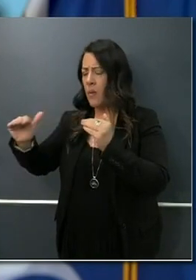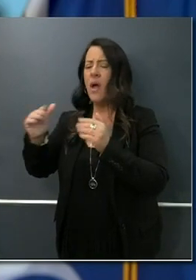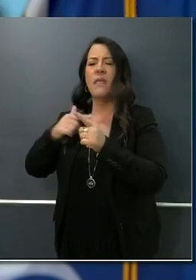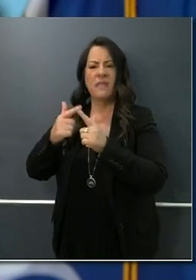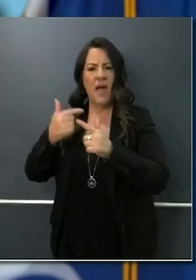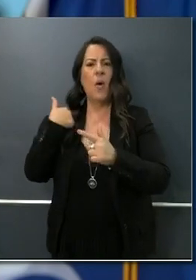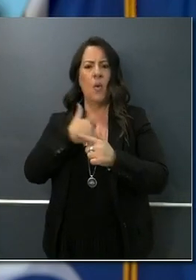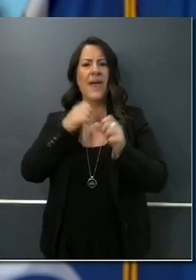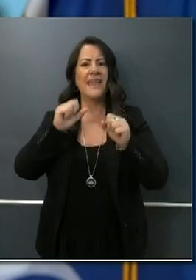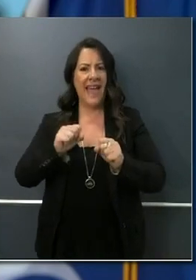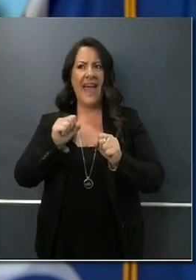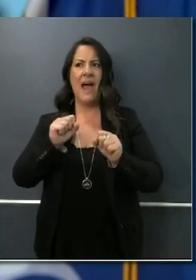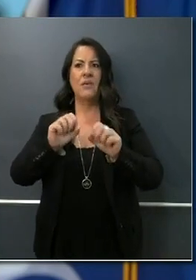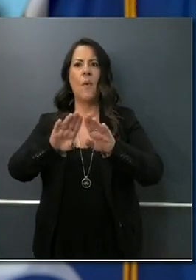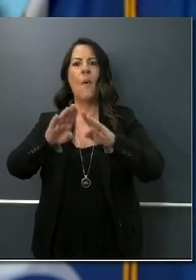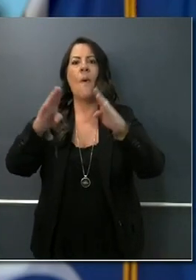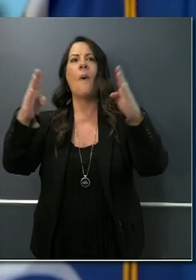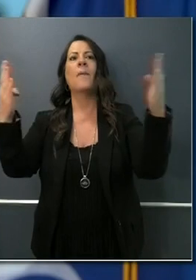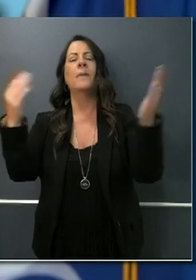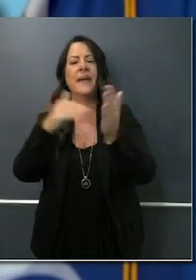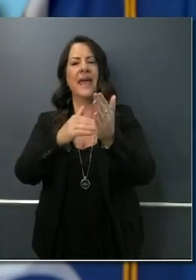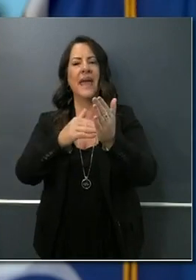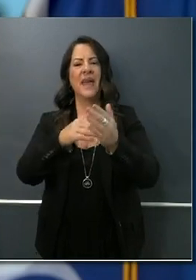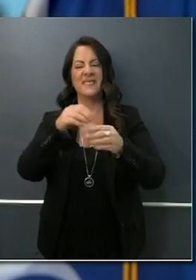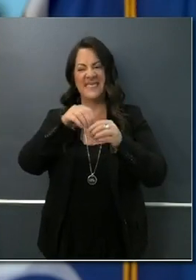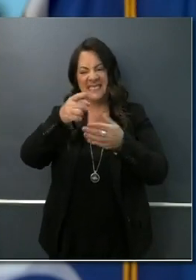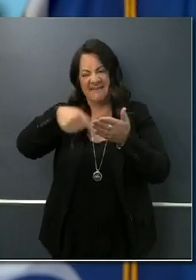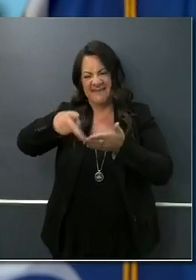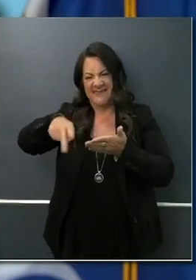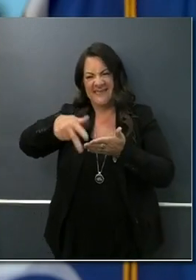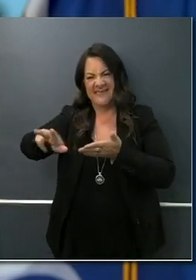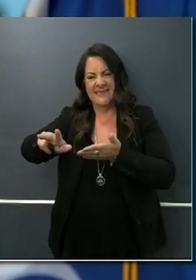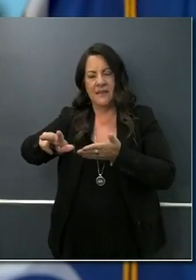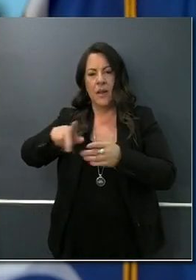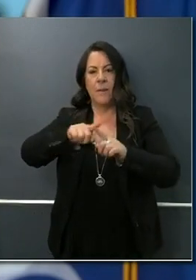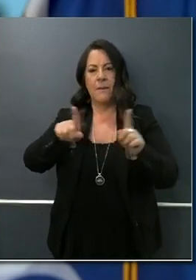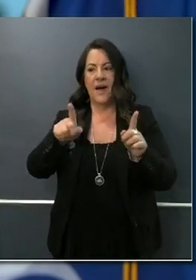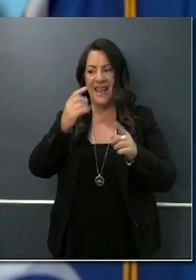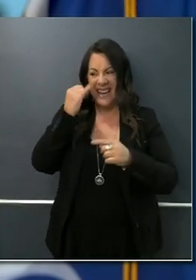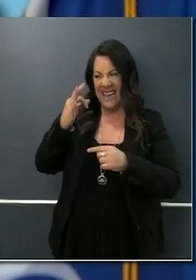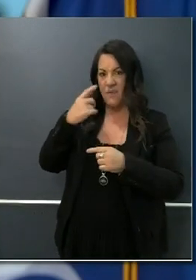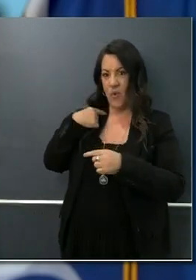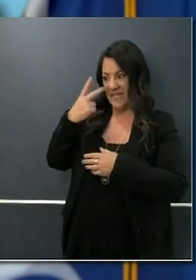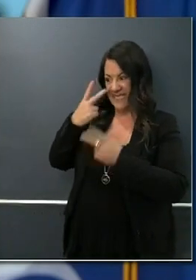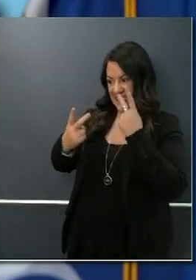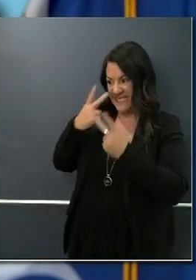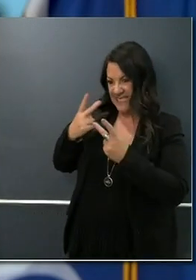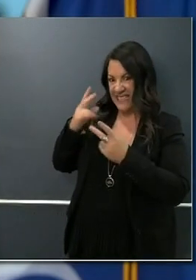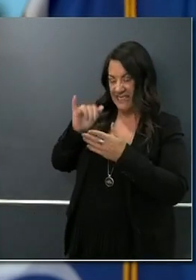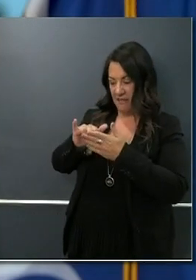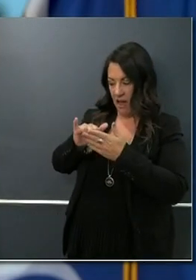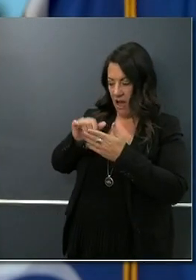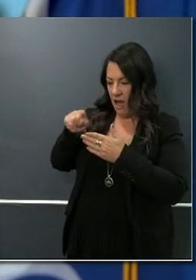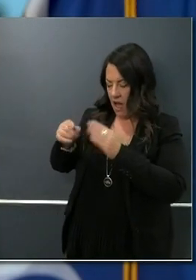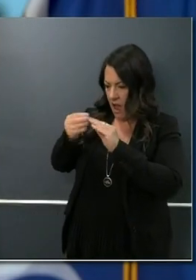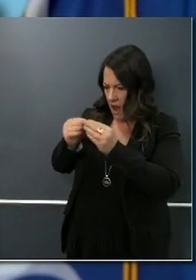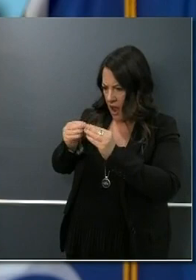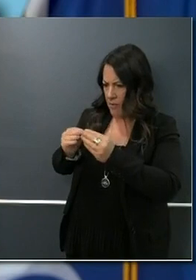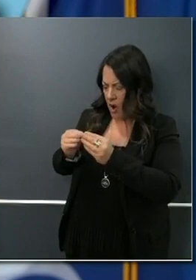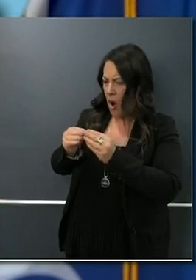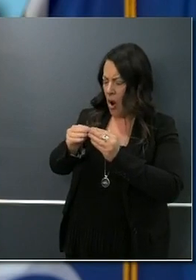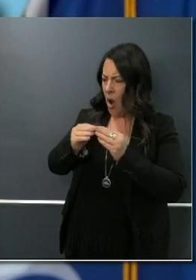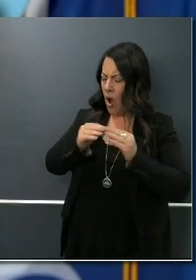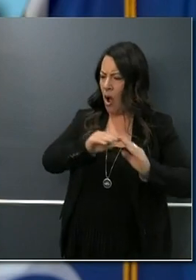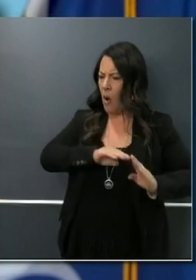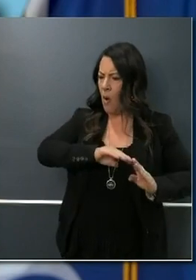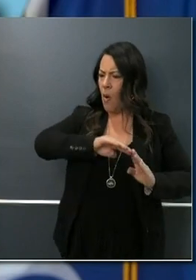said, weeks, not months. If the data continues to be as stable as it has